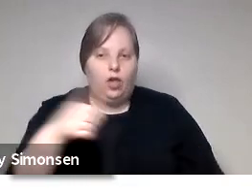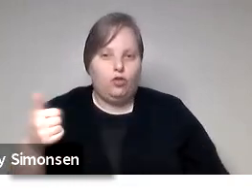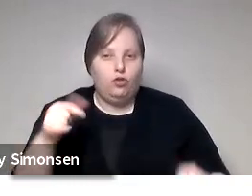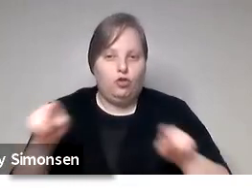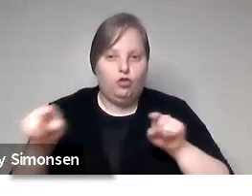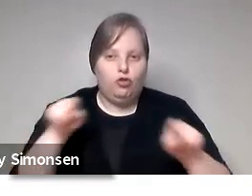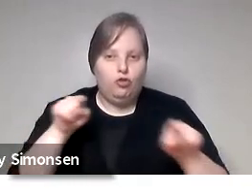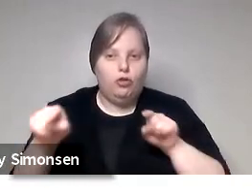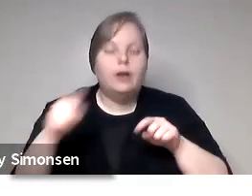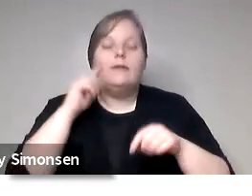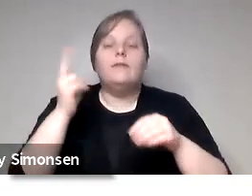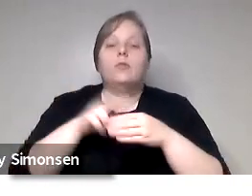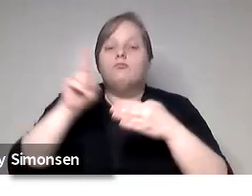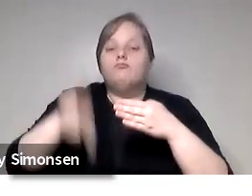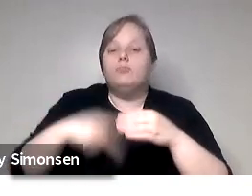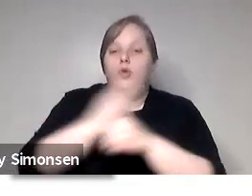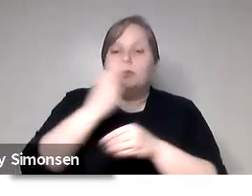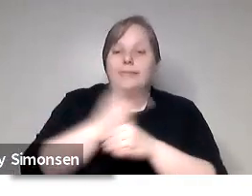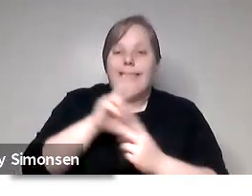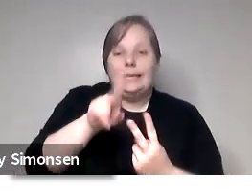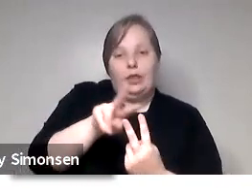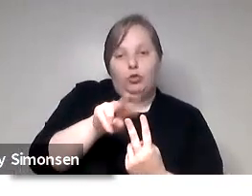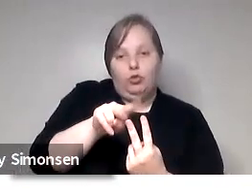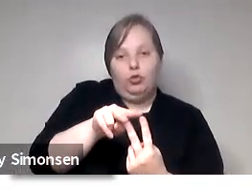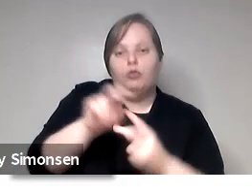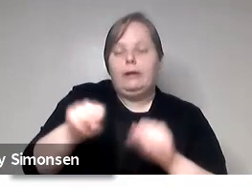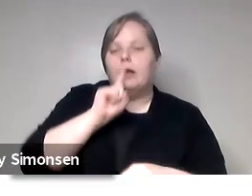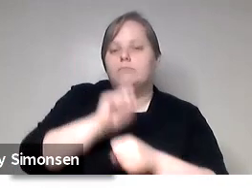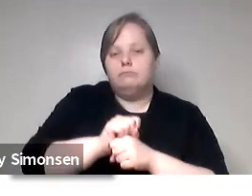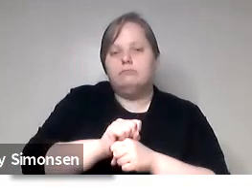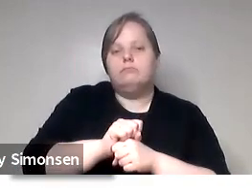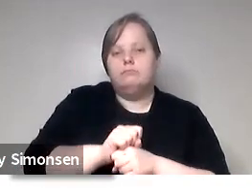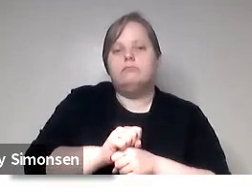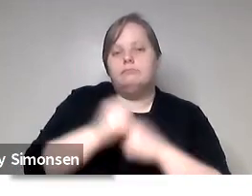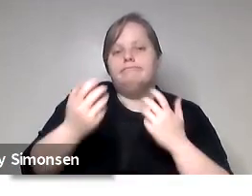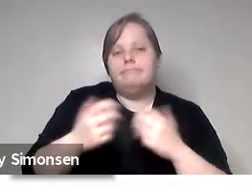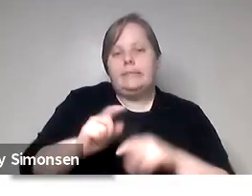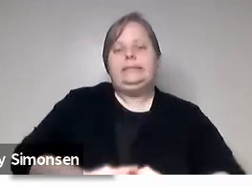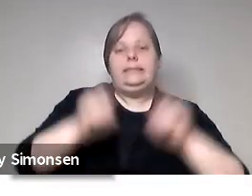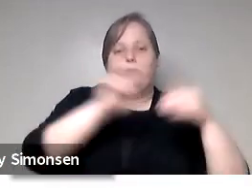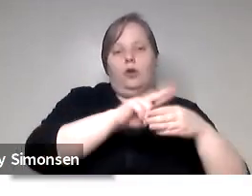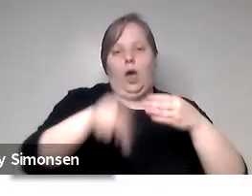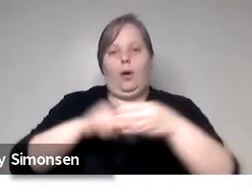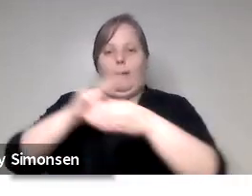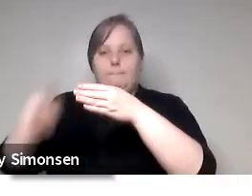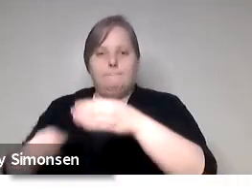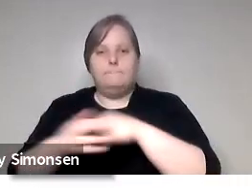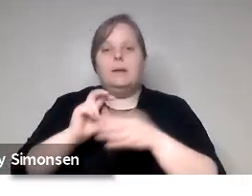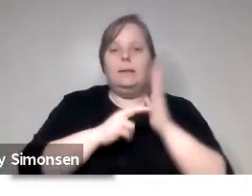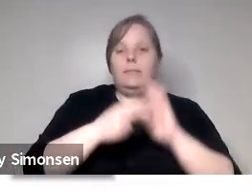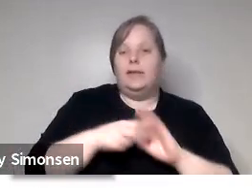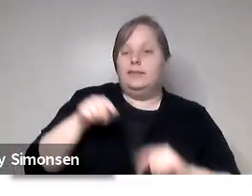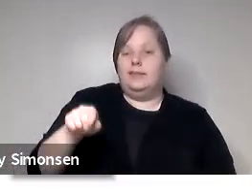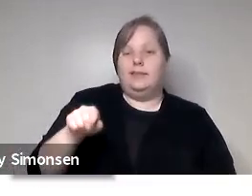with using either of those cleaning supplies can have a very different outcome. We don't want to